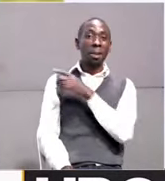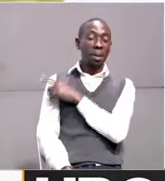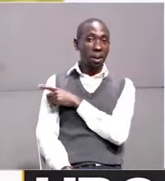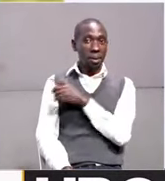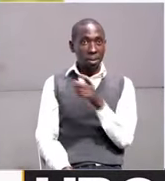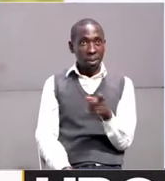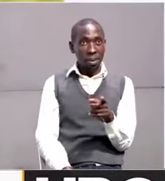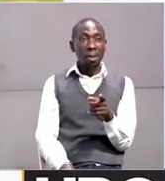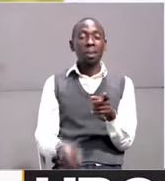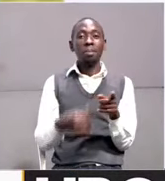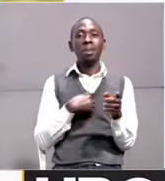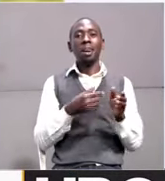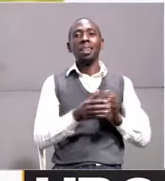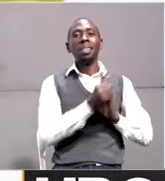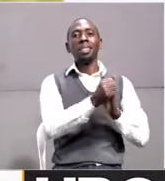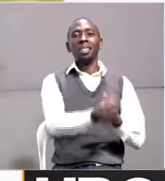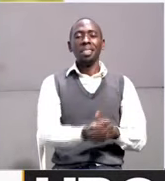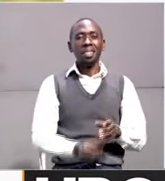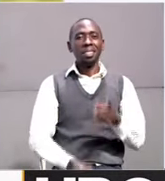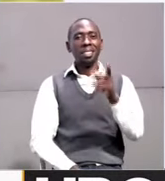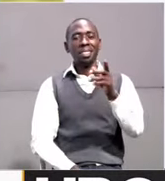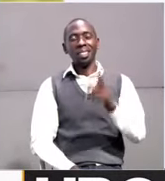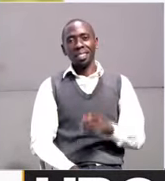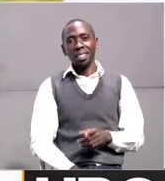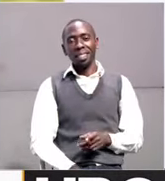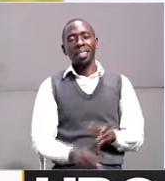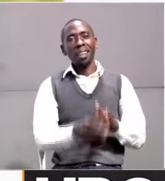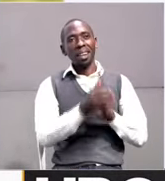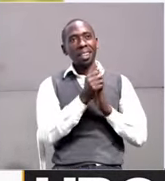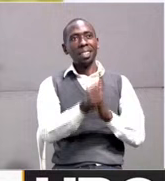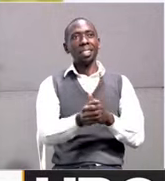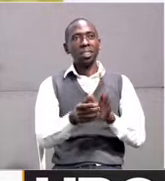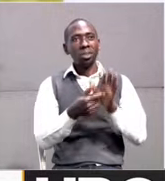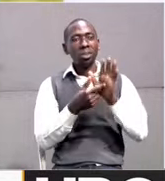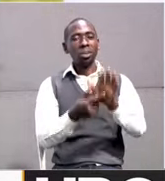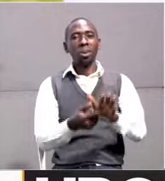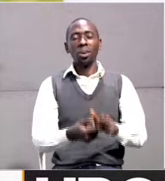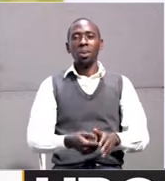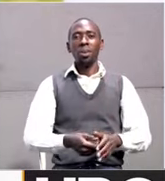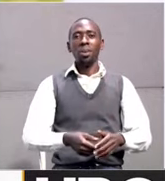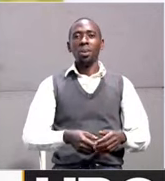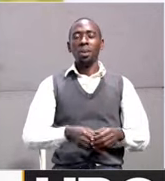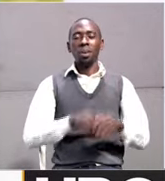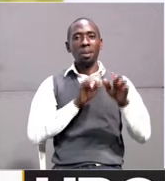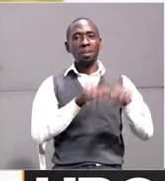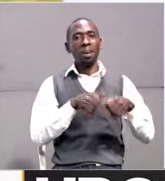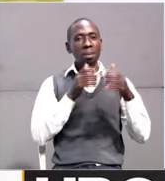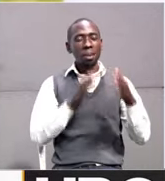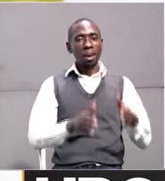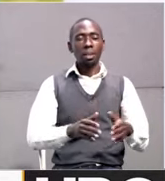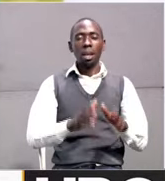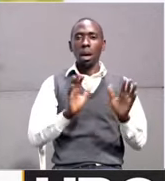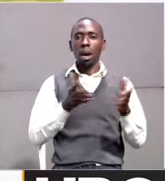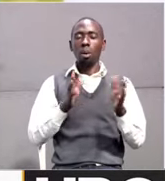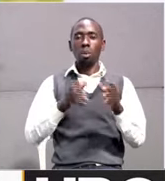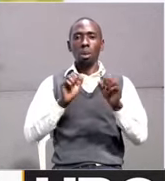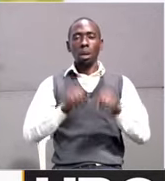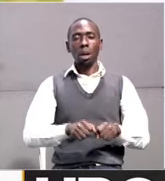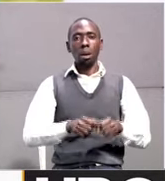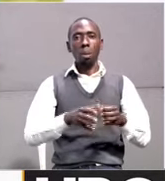I am taking the lead to show the big farmers how we can